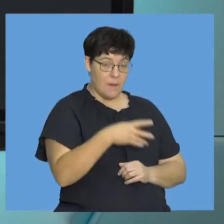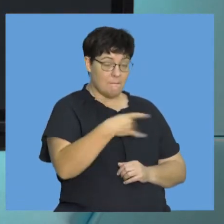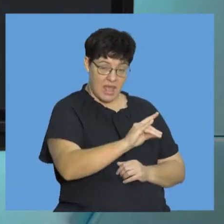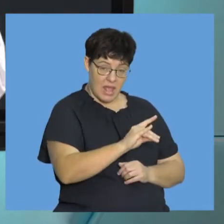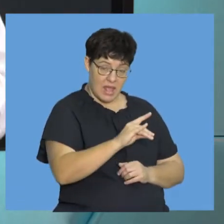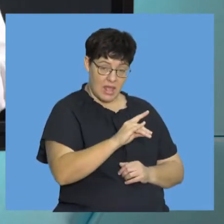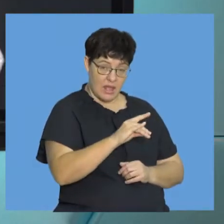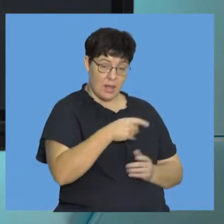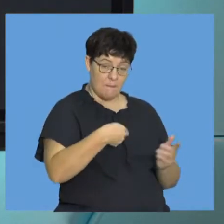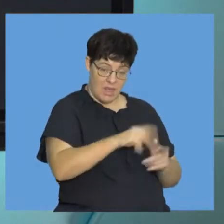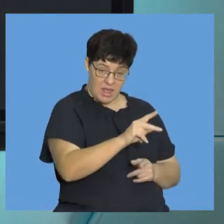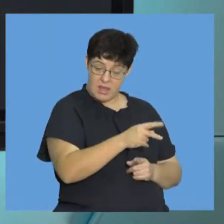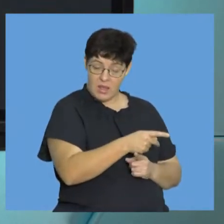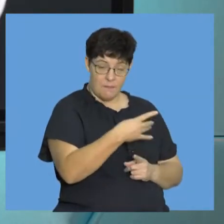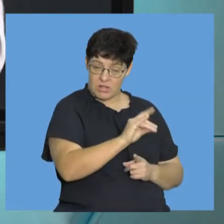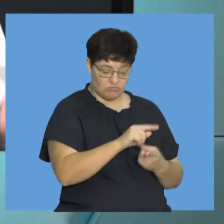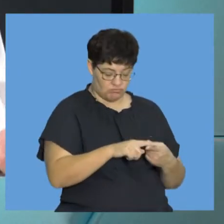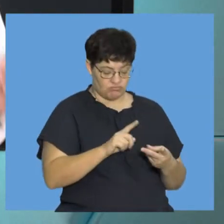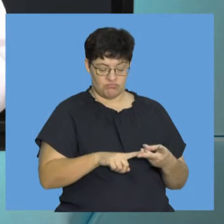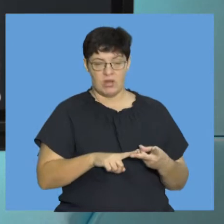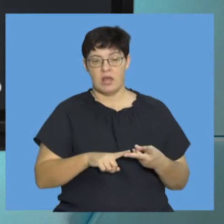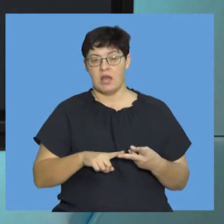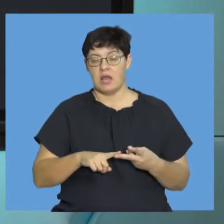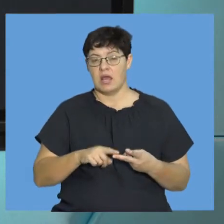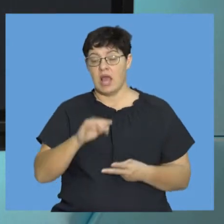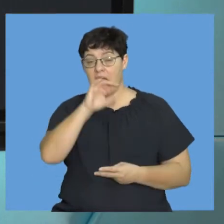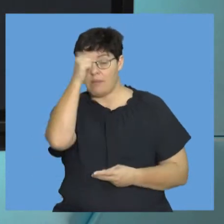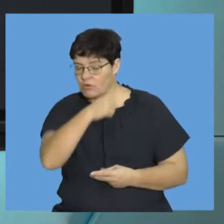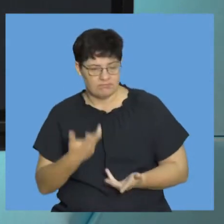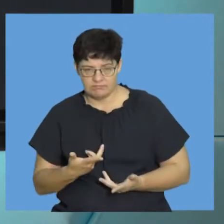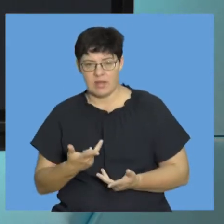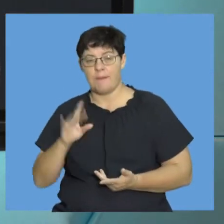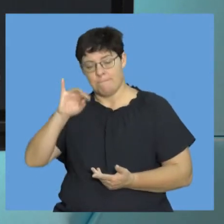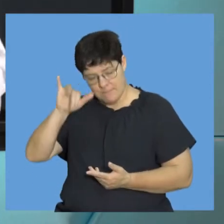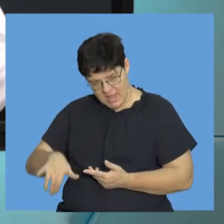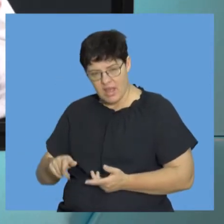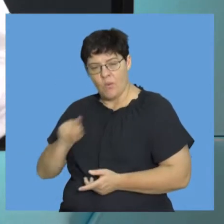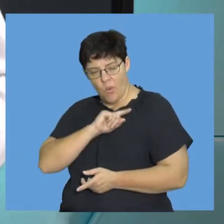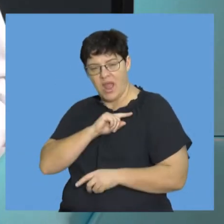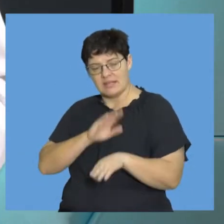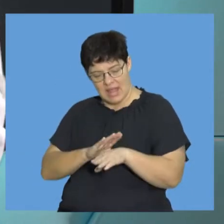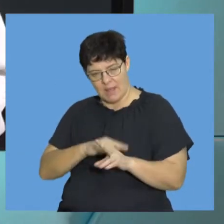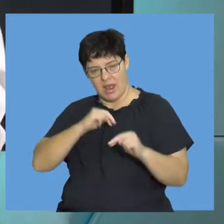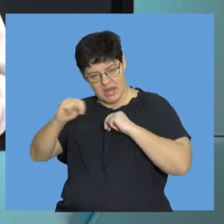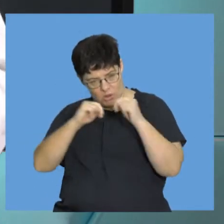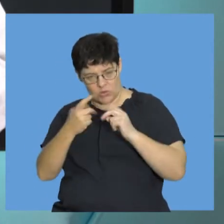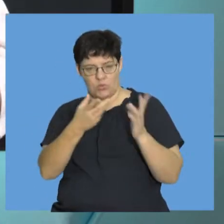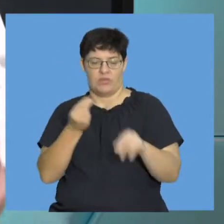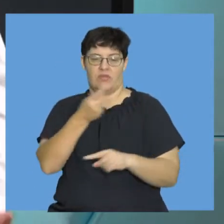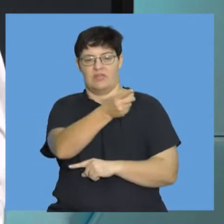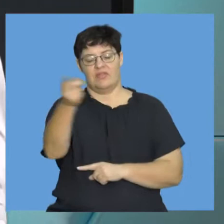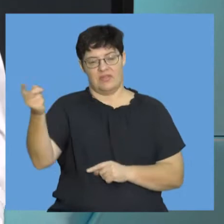pay in April? No. Will you pay in May? Yes. Why? Because that's the terms that you have negotiated with